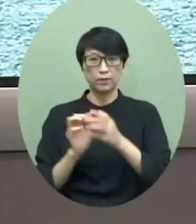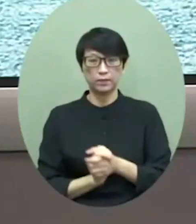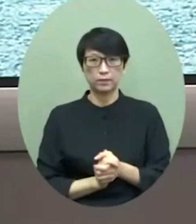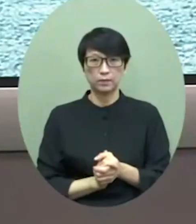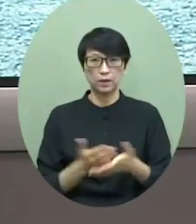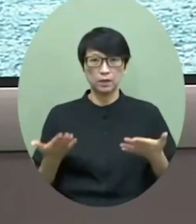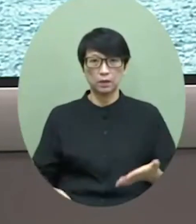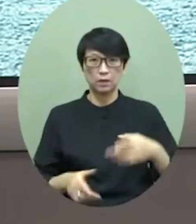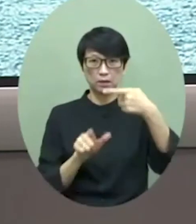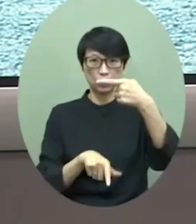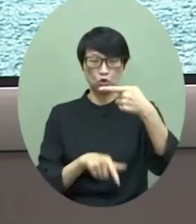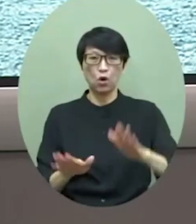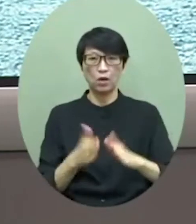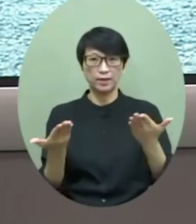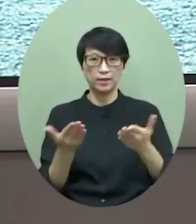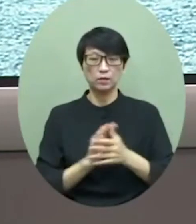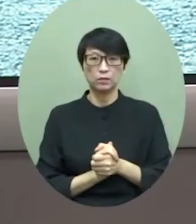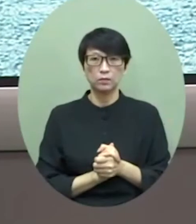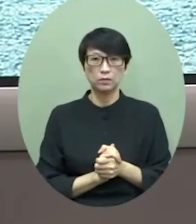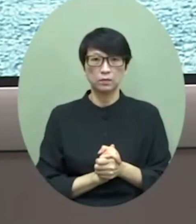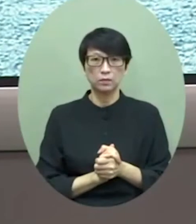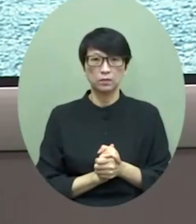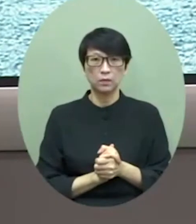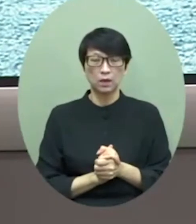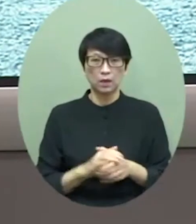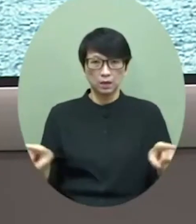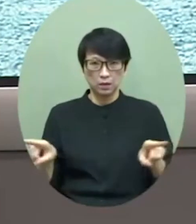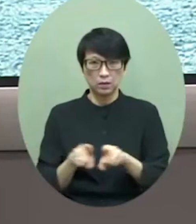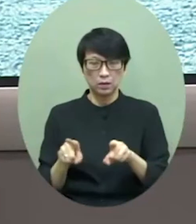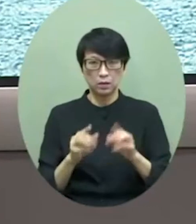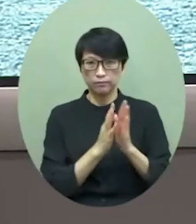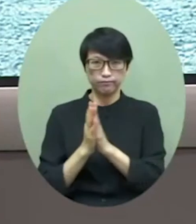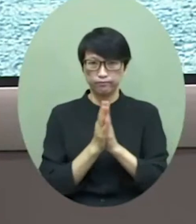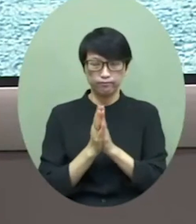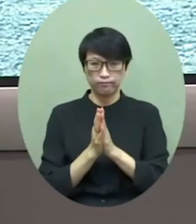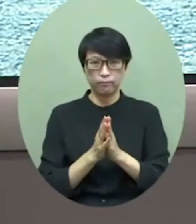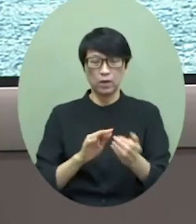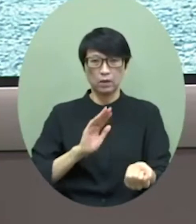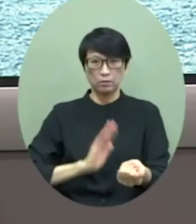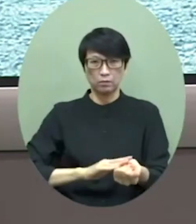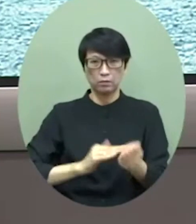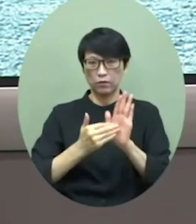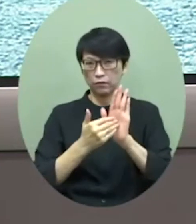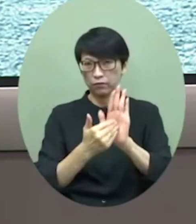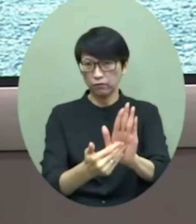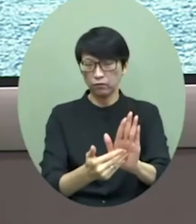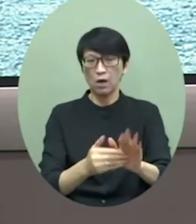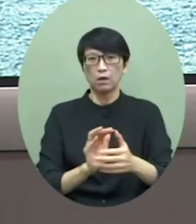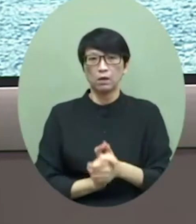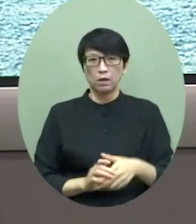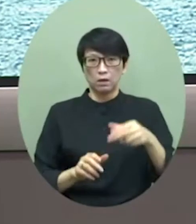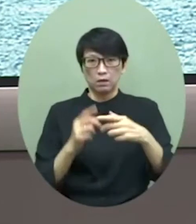friends of the media, members of the public. Since January this year, we have been fighting the virus